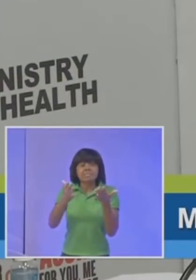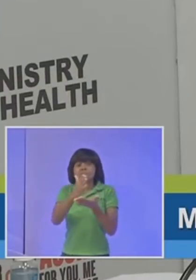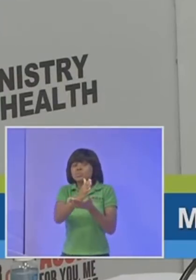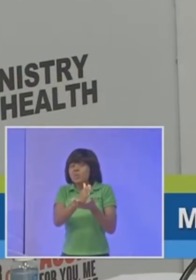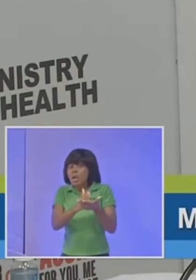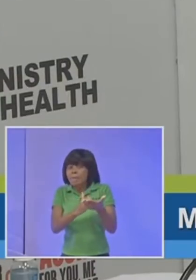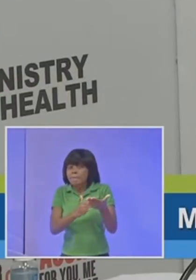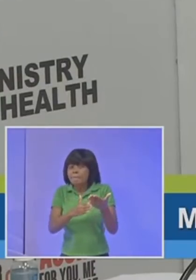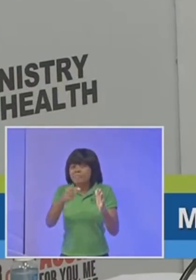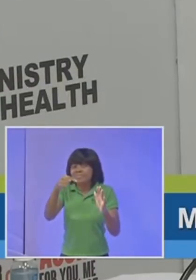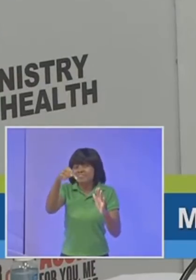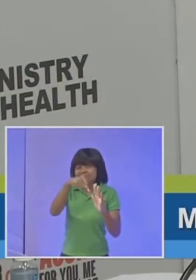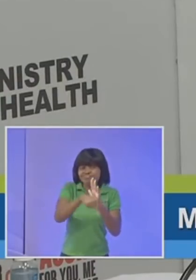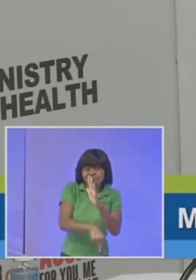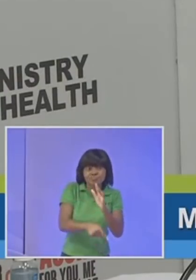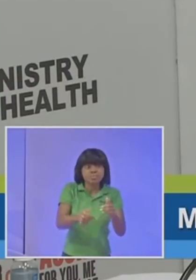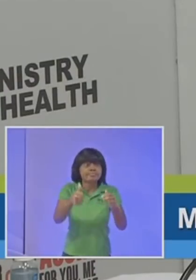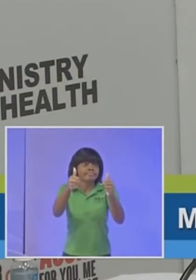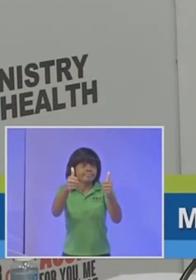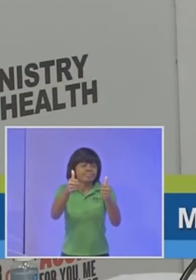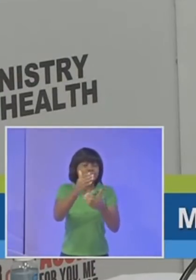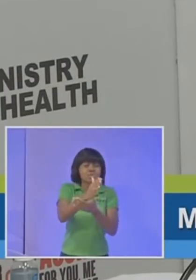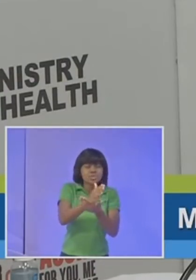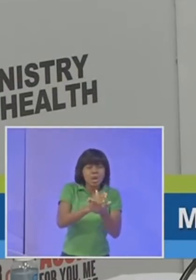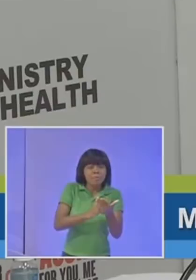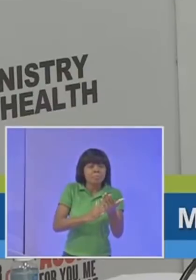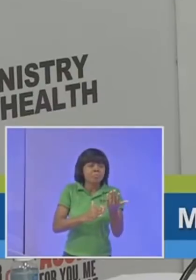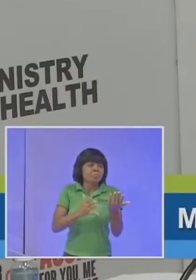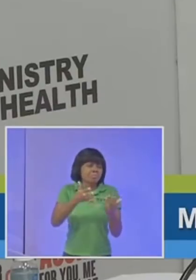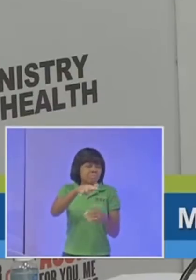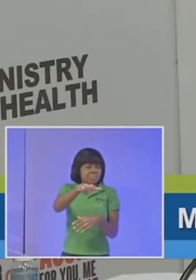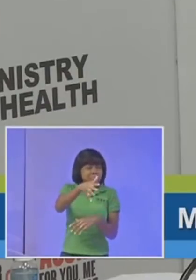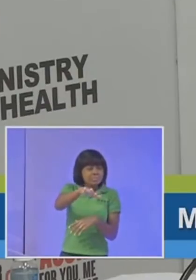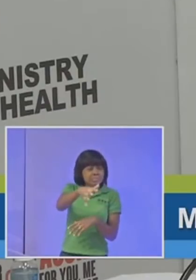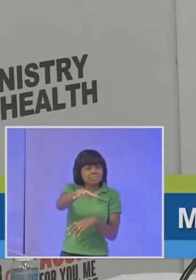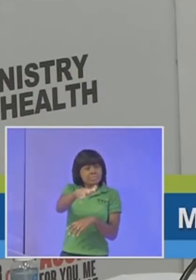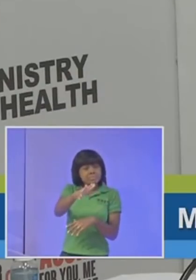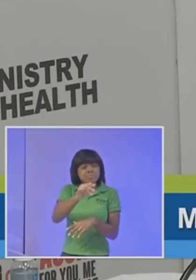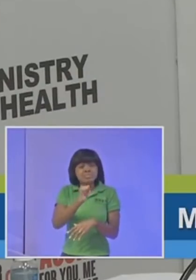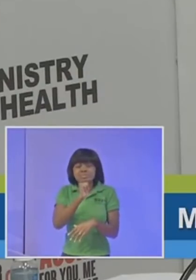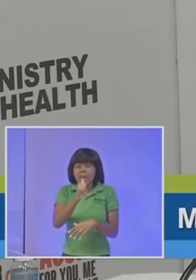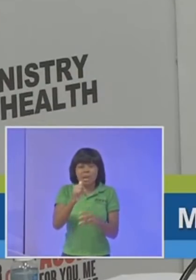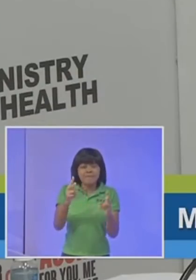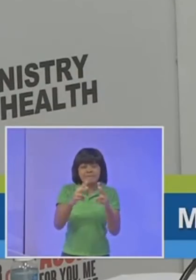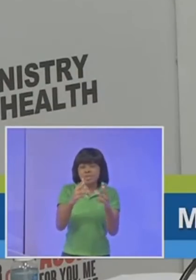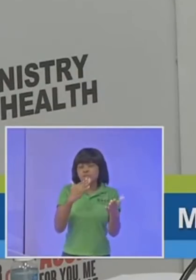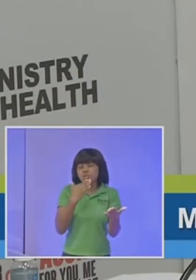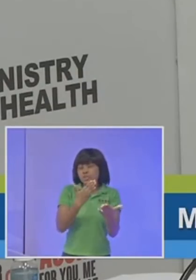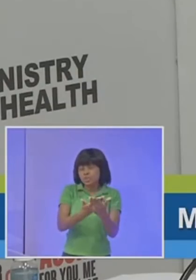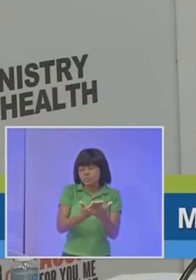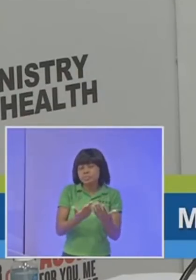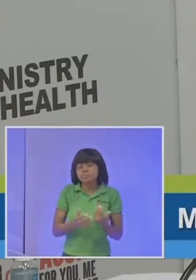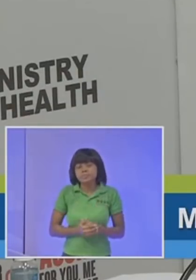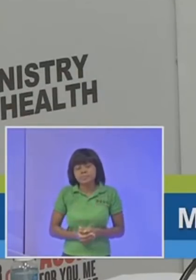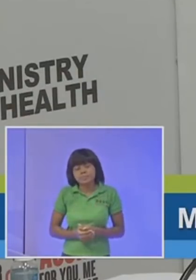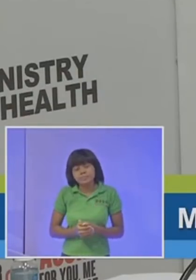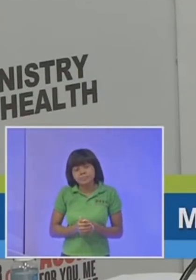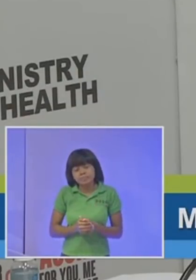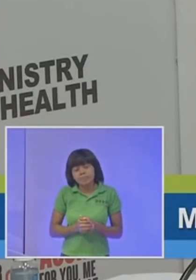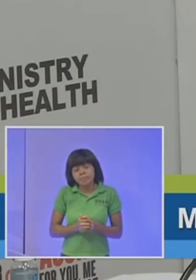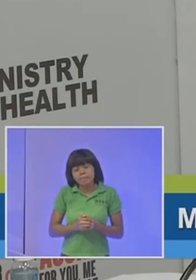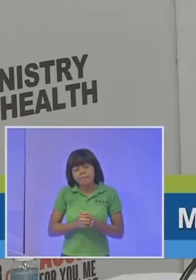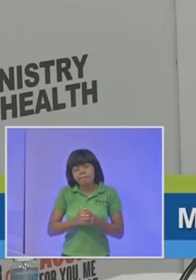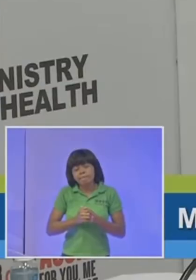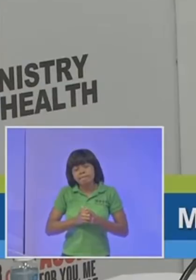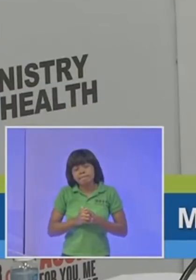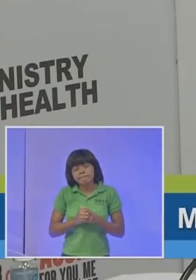particular, the antigen tests have the sensitivity and specificity has dropped significantly in the face of this variant of concern because